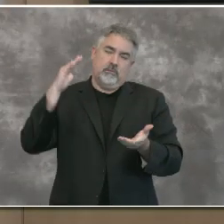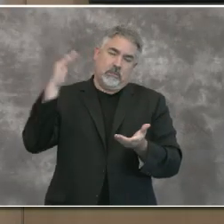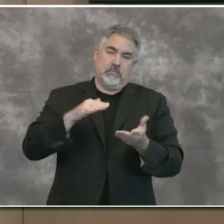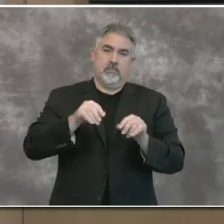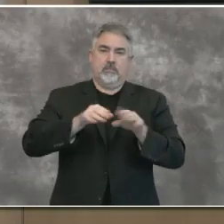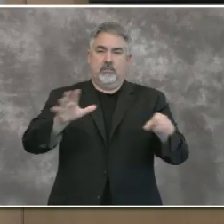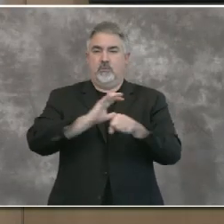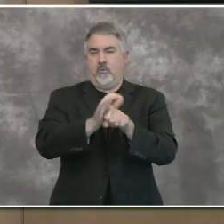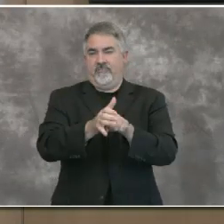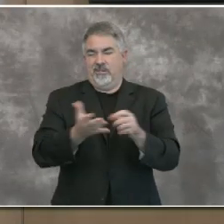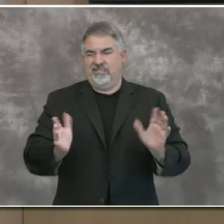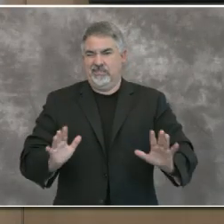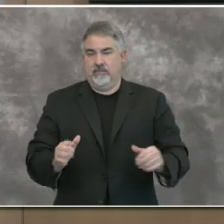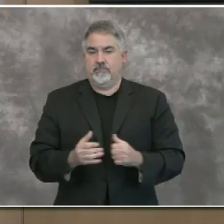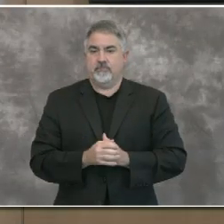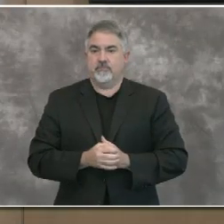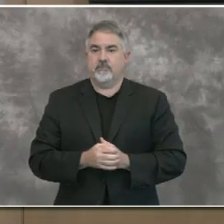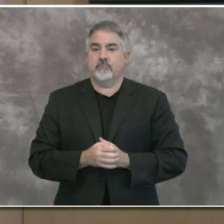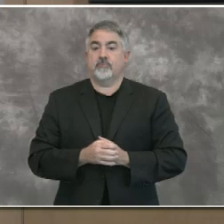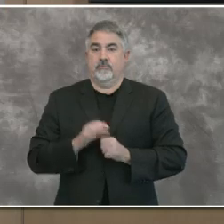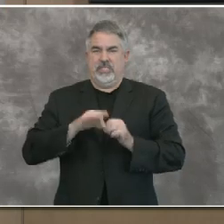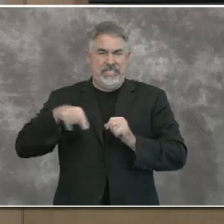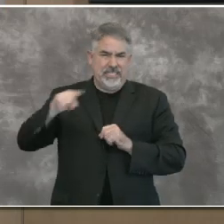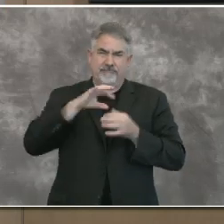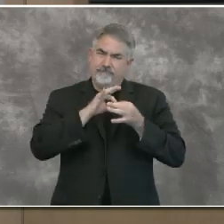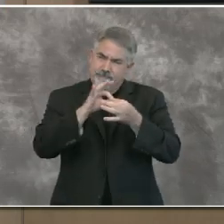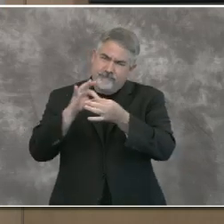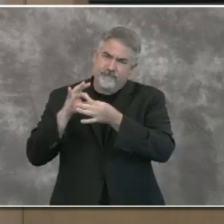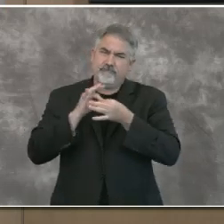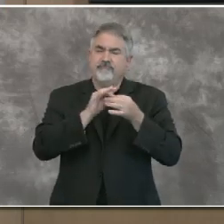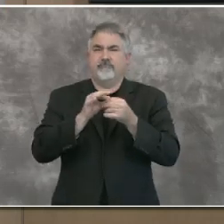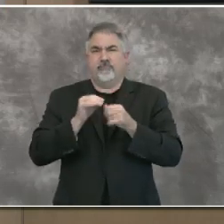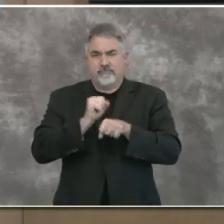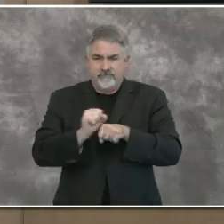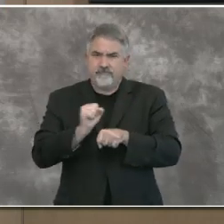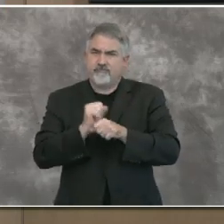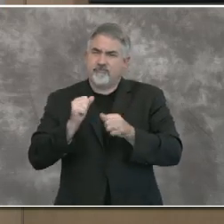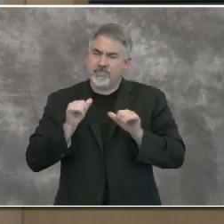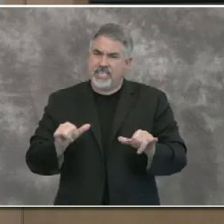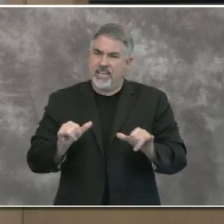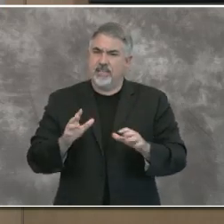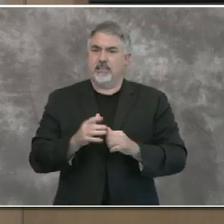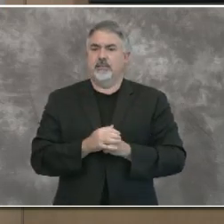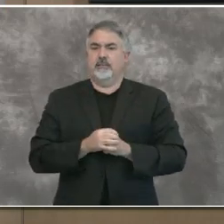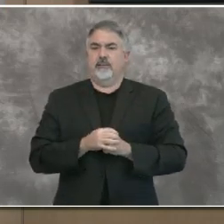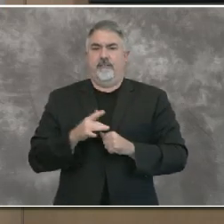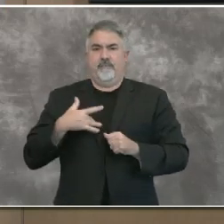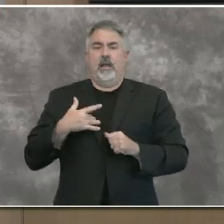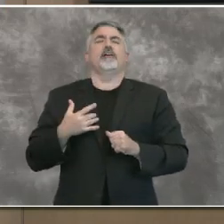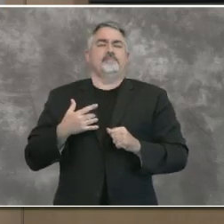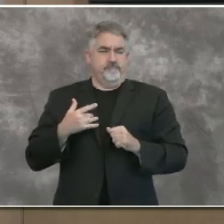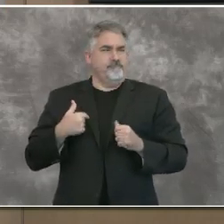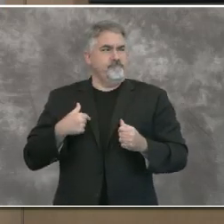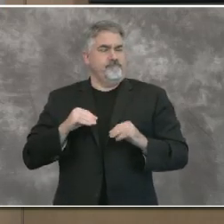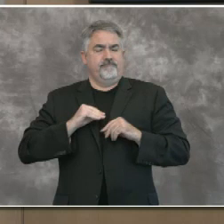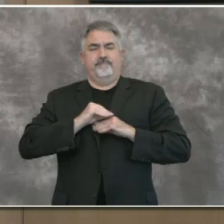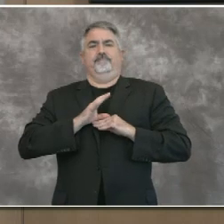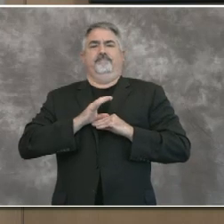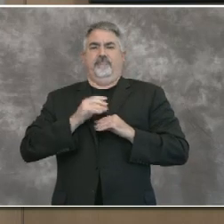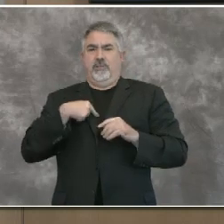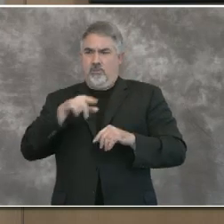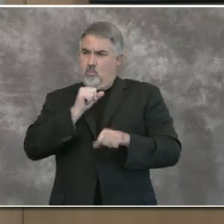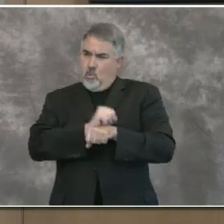and this is a great way for people to participate in the fight against coronavirus. To learn more about